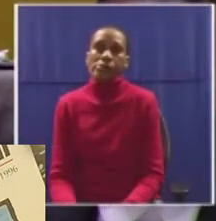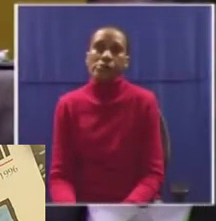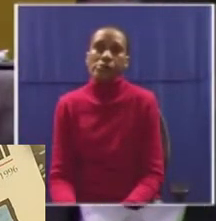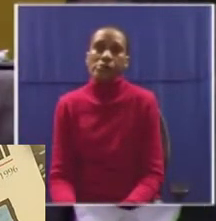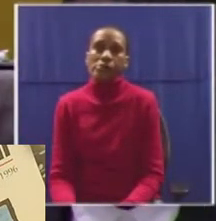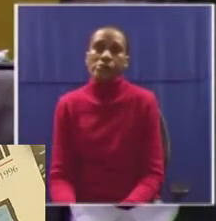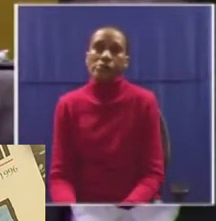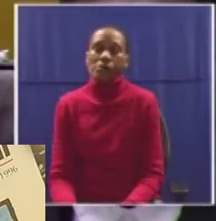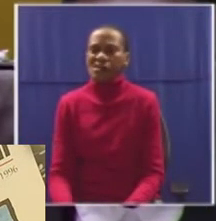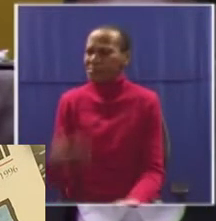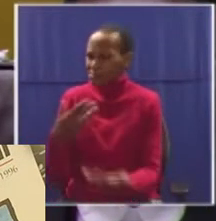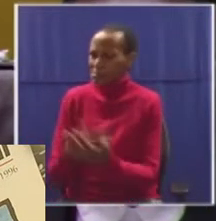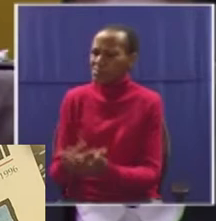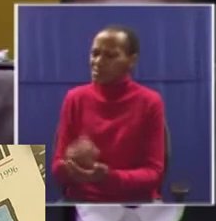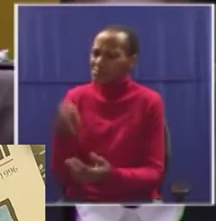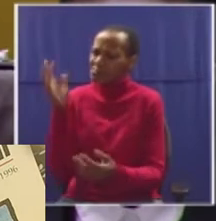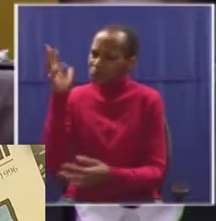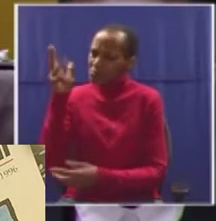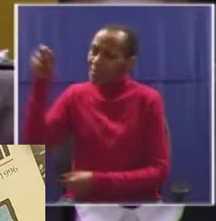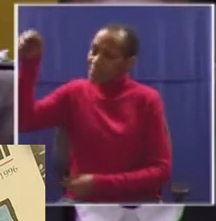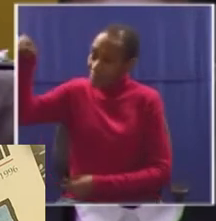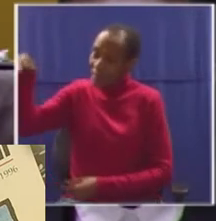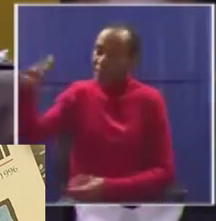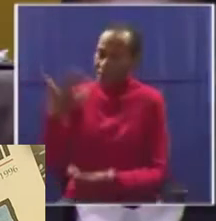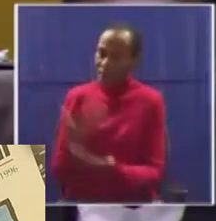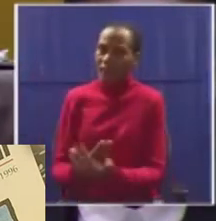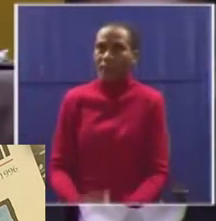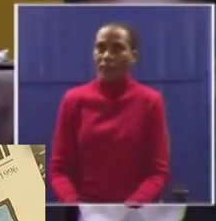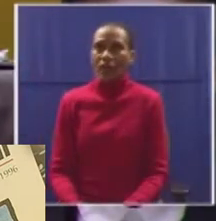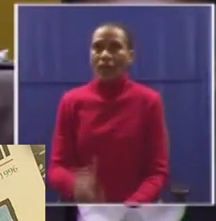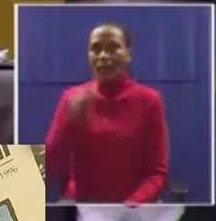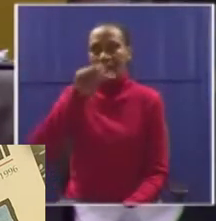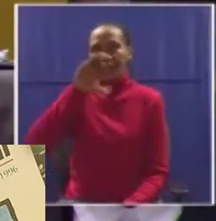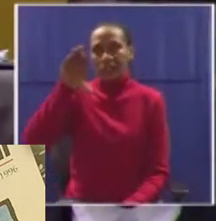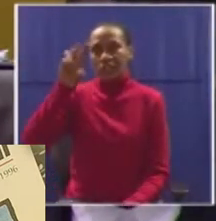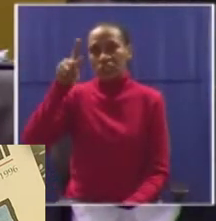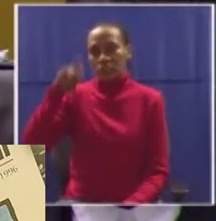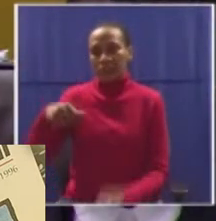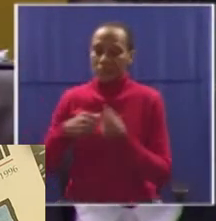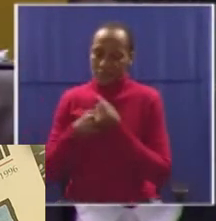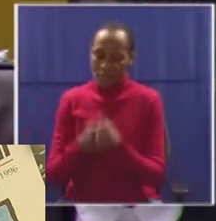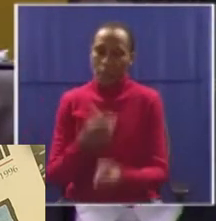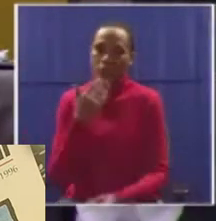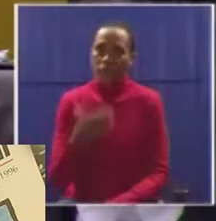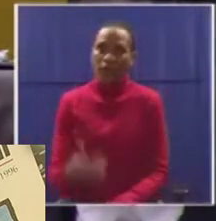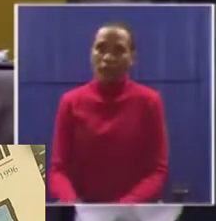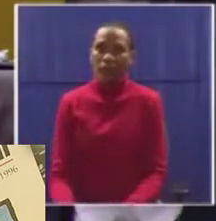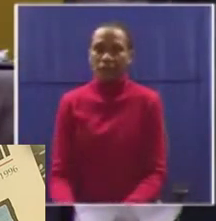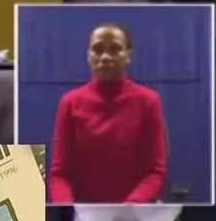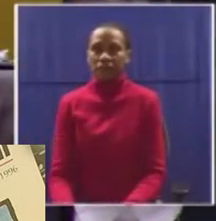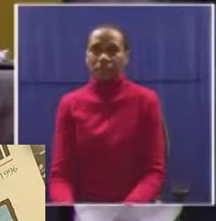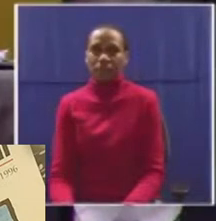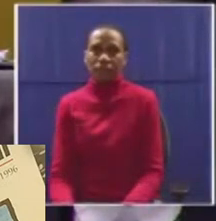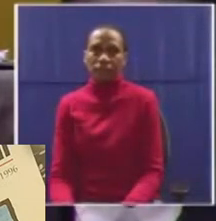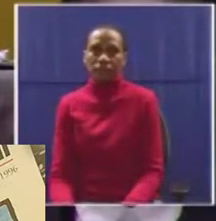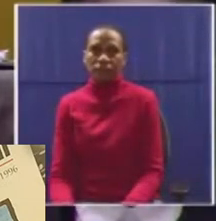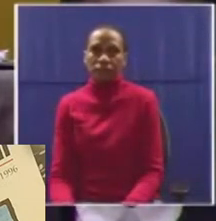you can Maritza the acdp supports them but thank you very much